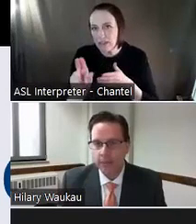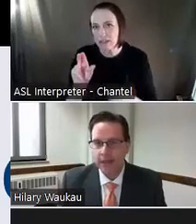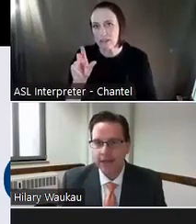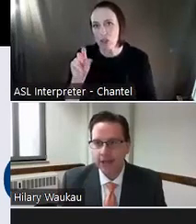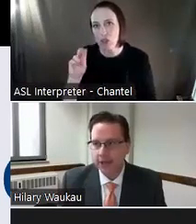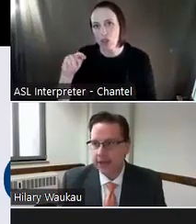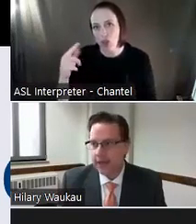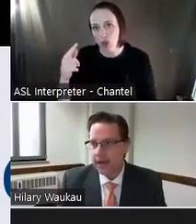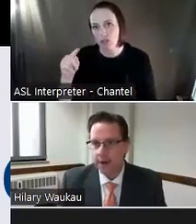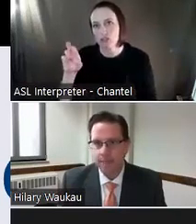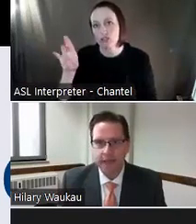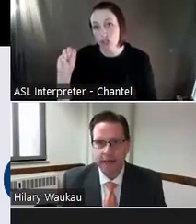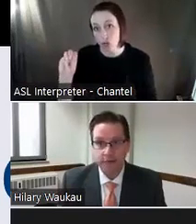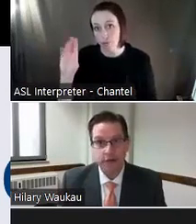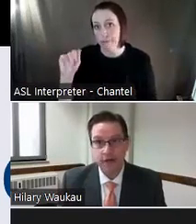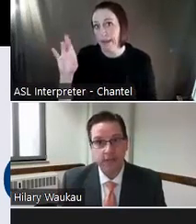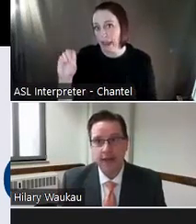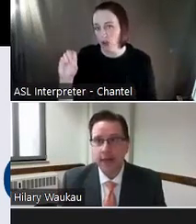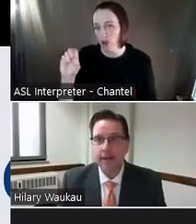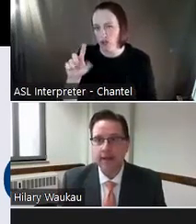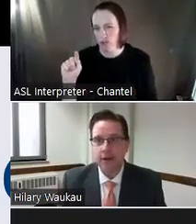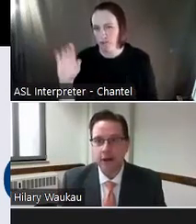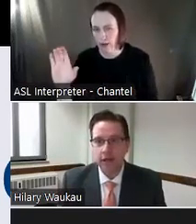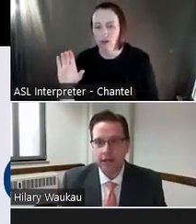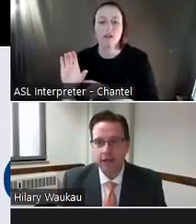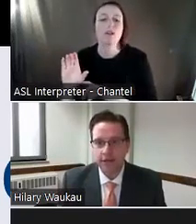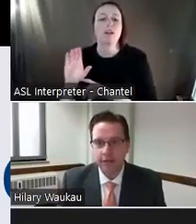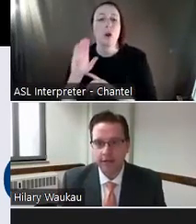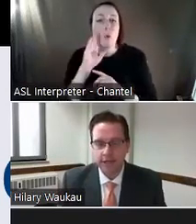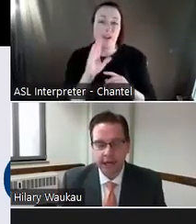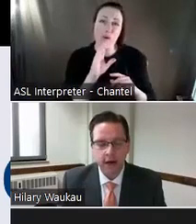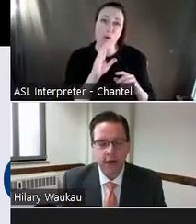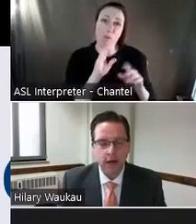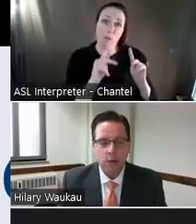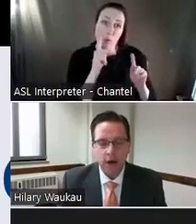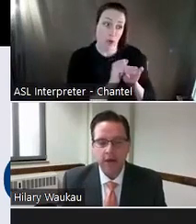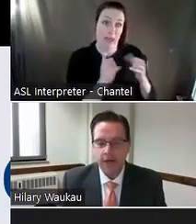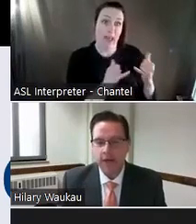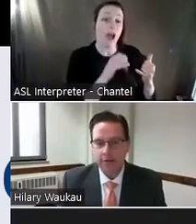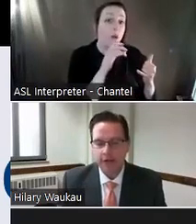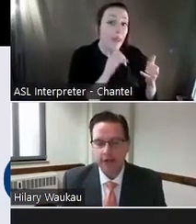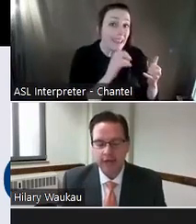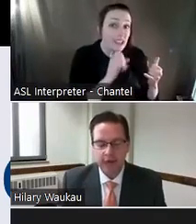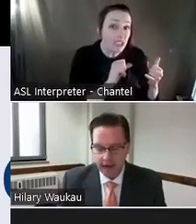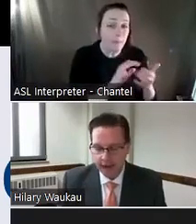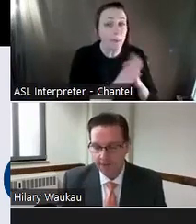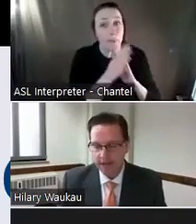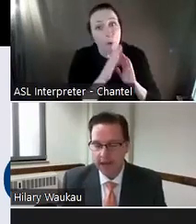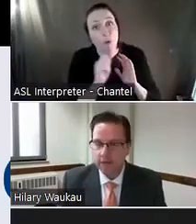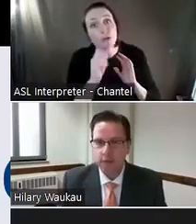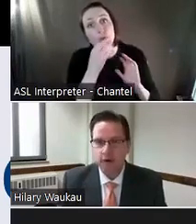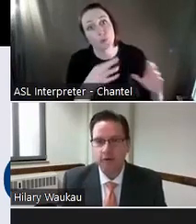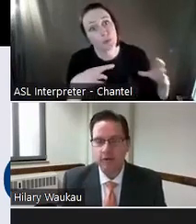aging population and as a result of the pandemic, you know, a lot of the issues that we've seen there, want to continue that. We make sure that we have